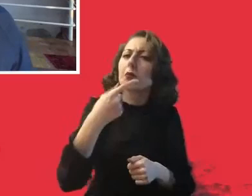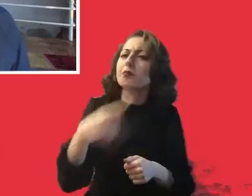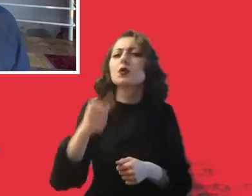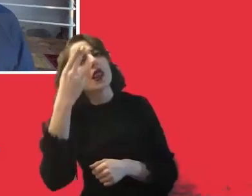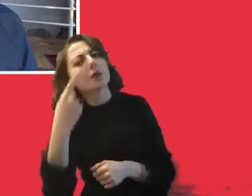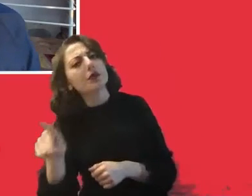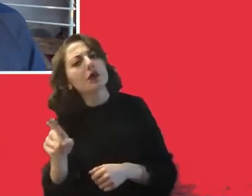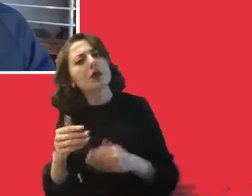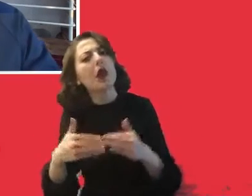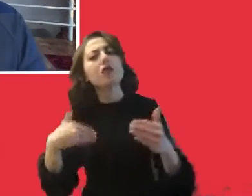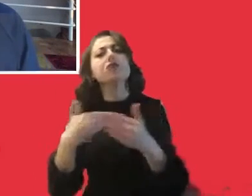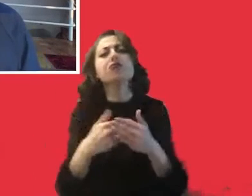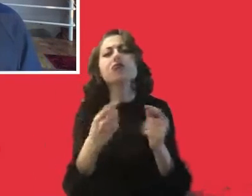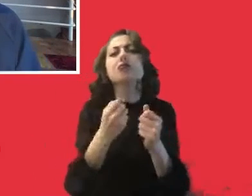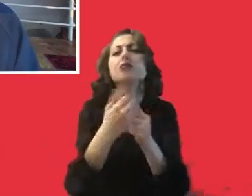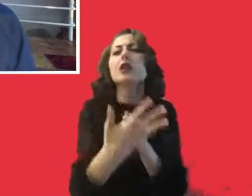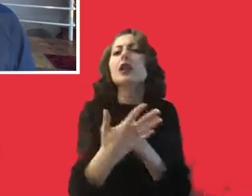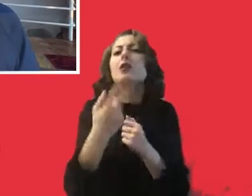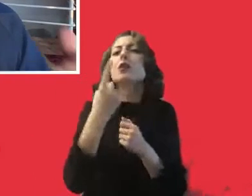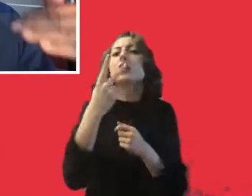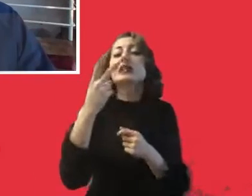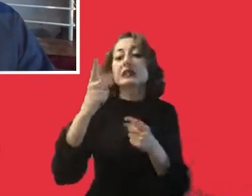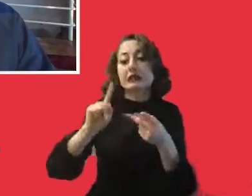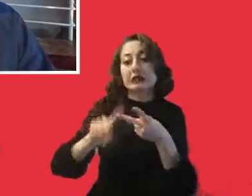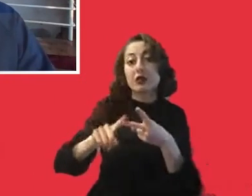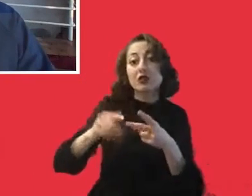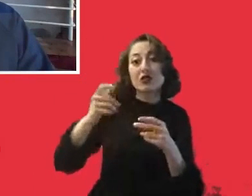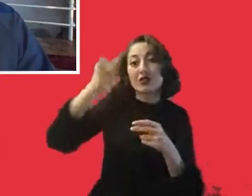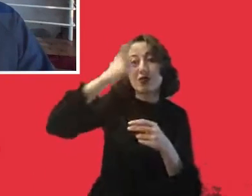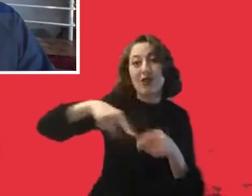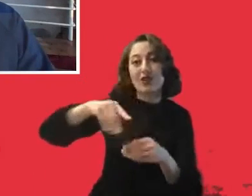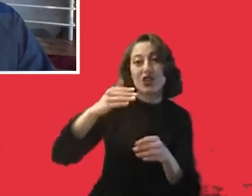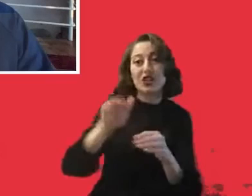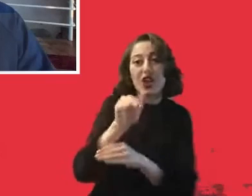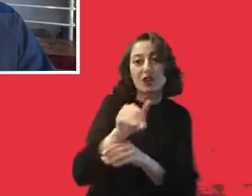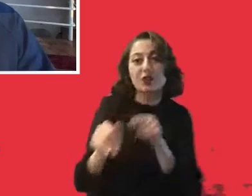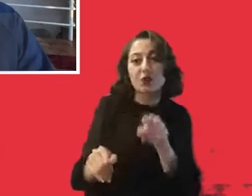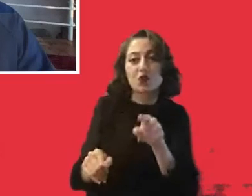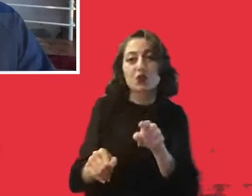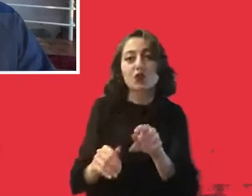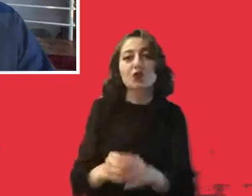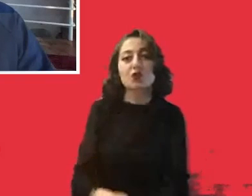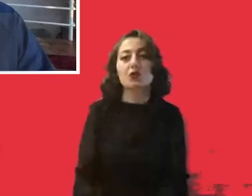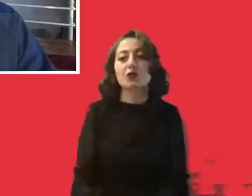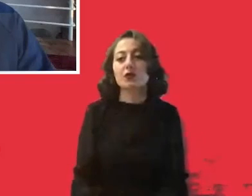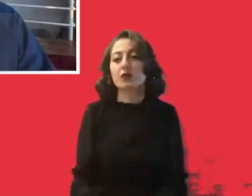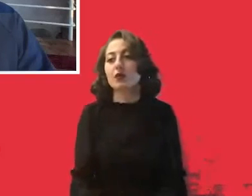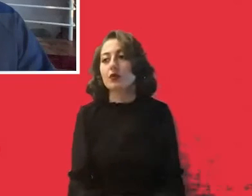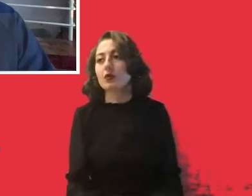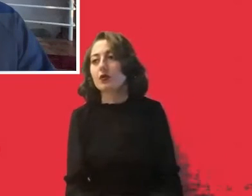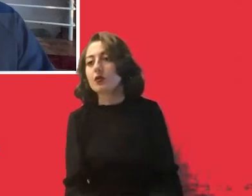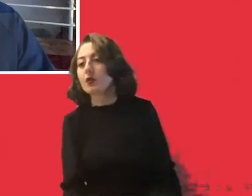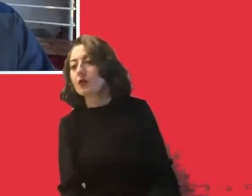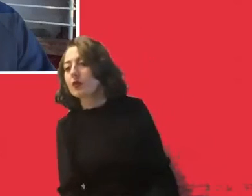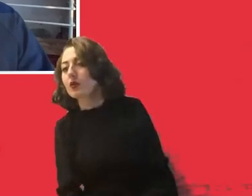be. So we are talking about a country where the volunteerism and the disabled. Ses yine